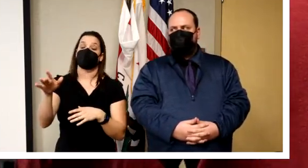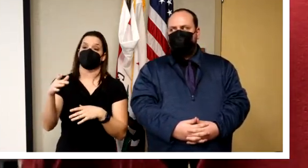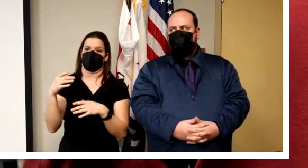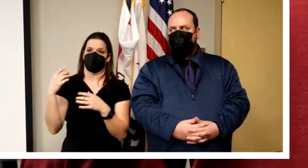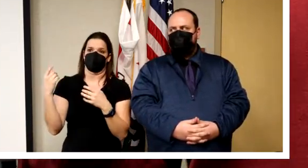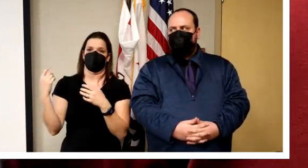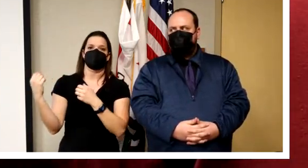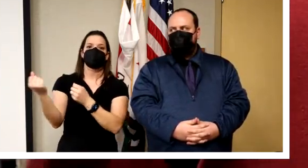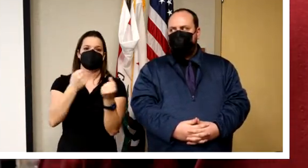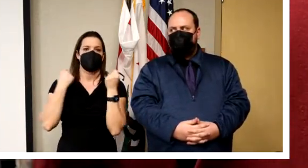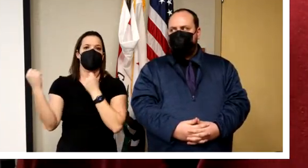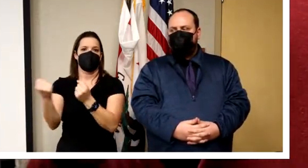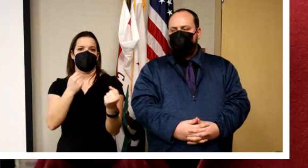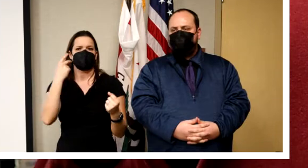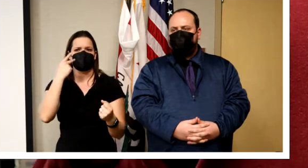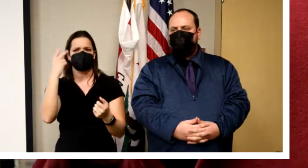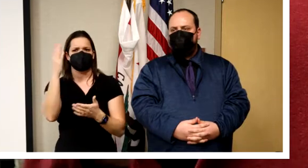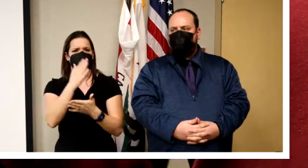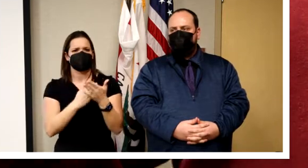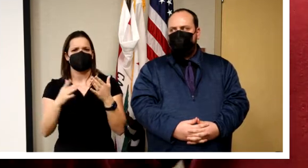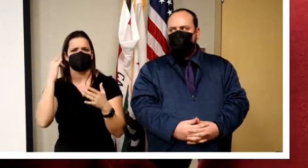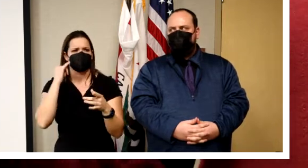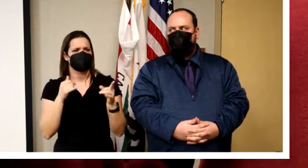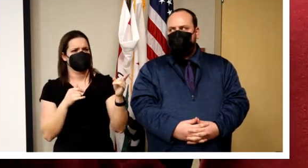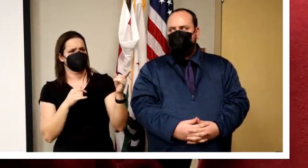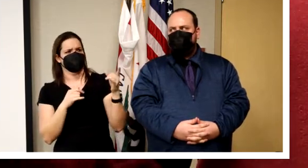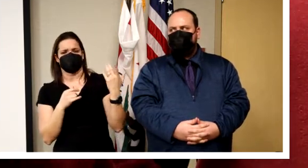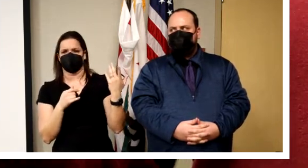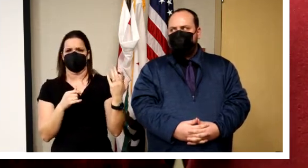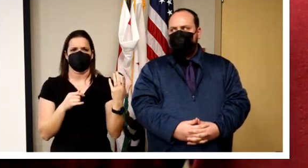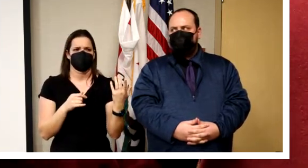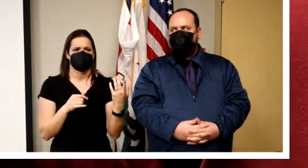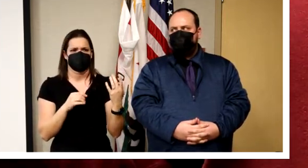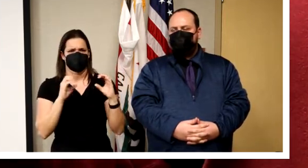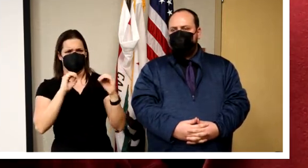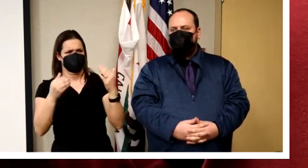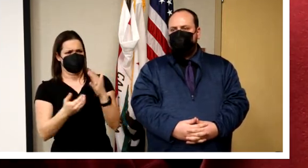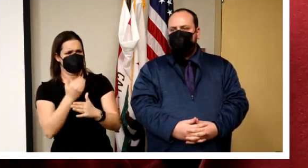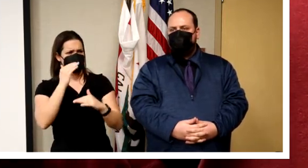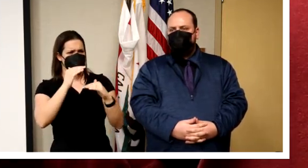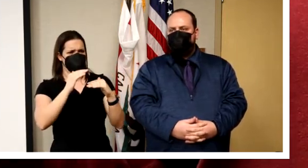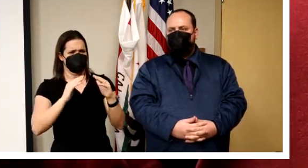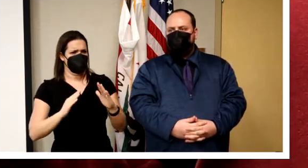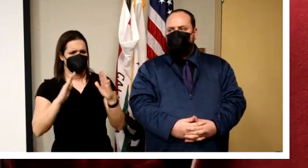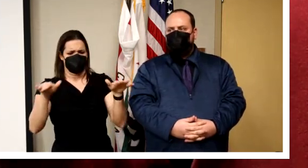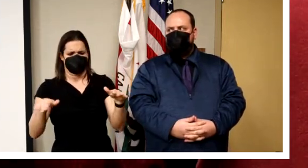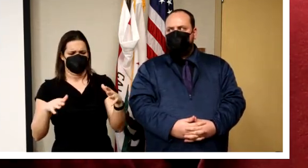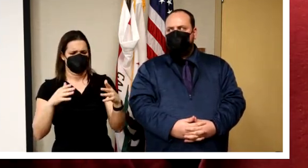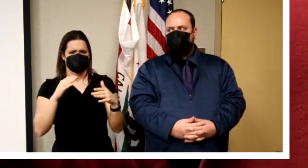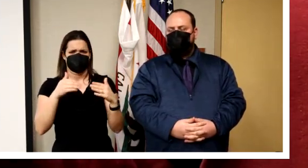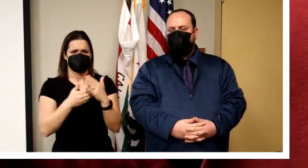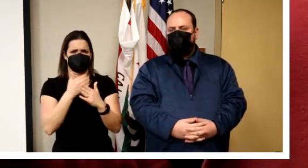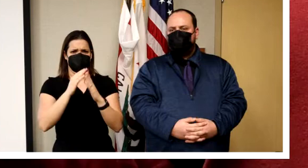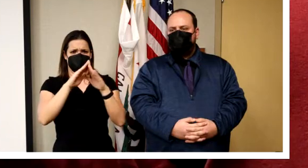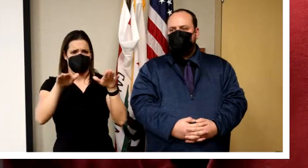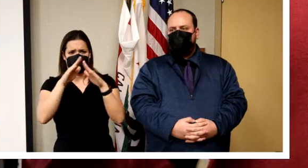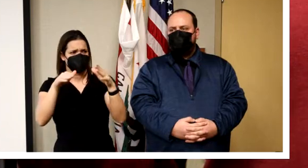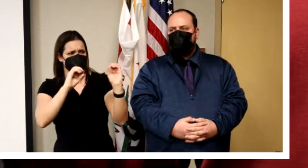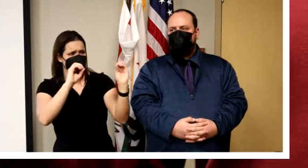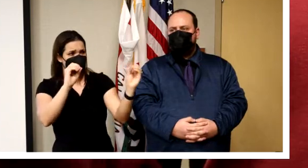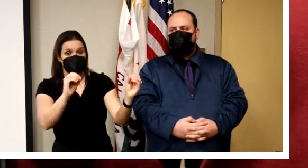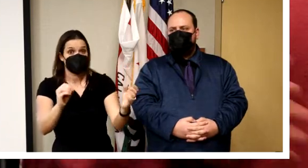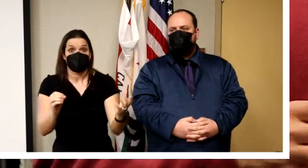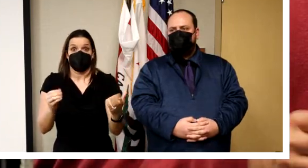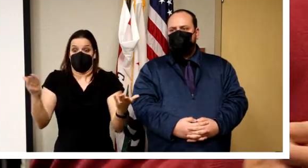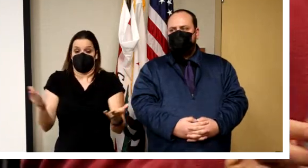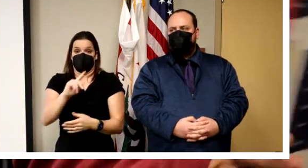driving around, you can see some areas of California where like, oh, there's been no new housing here in the last 20 years. That's not the case in Tulare County. There are whole